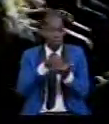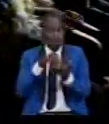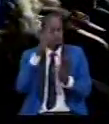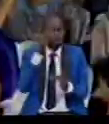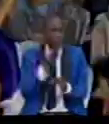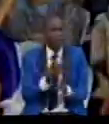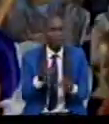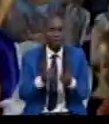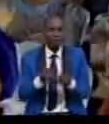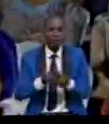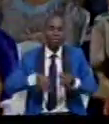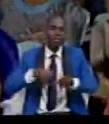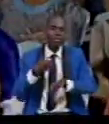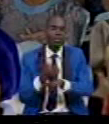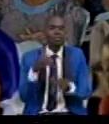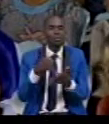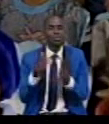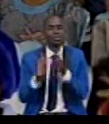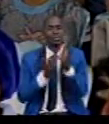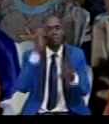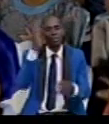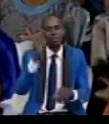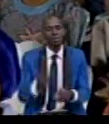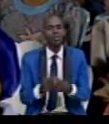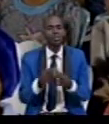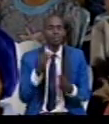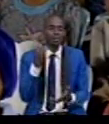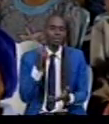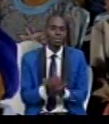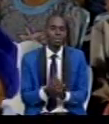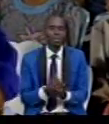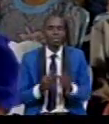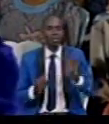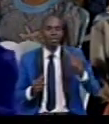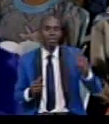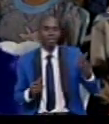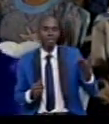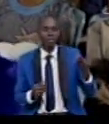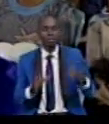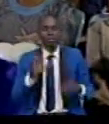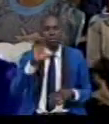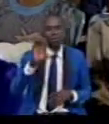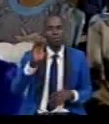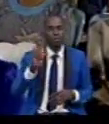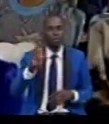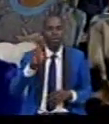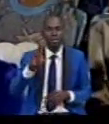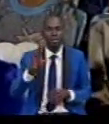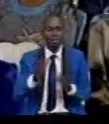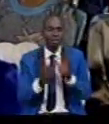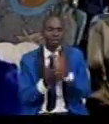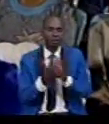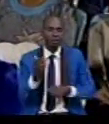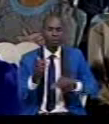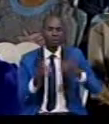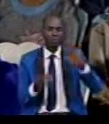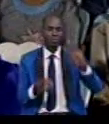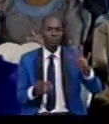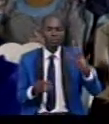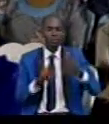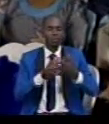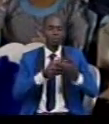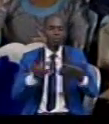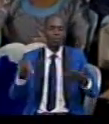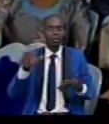Jesus' name. Look at 2 Corinthians chapter 4, We're looking at verse